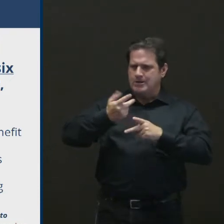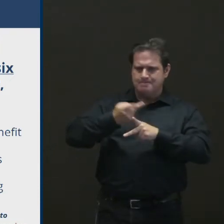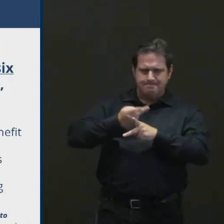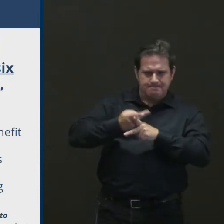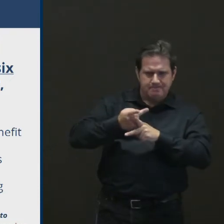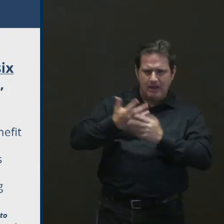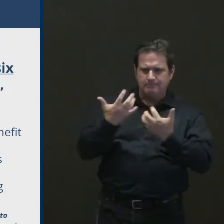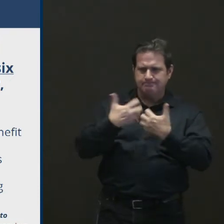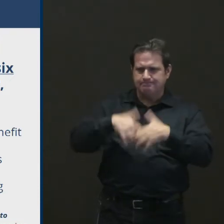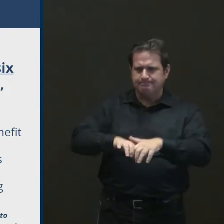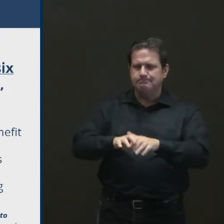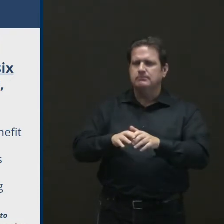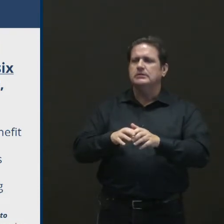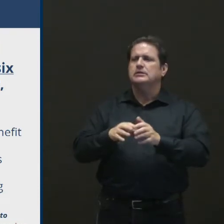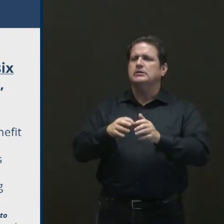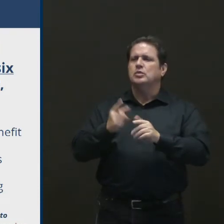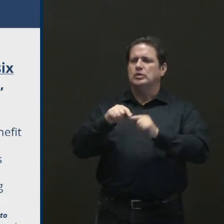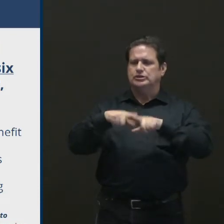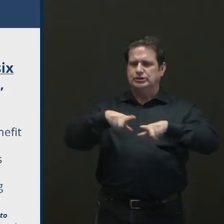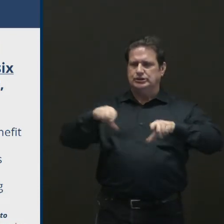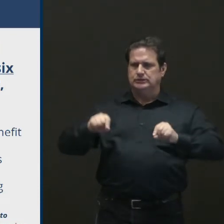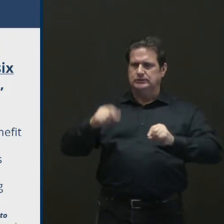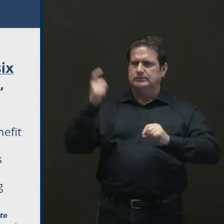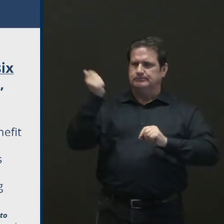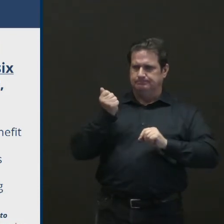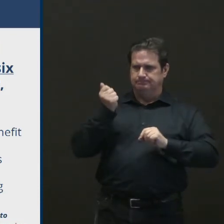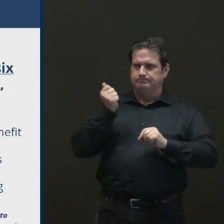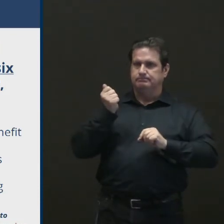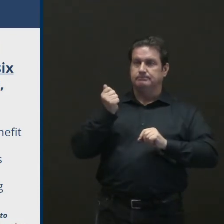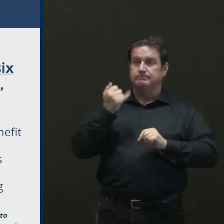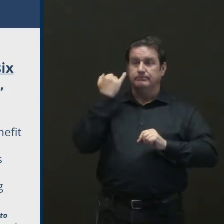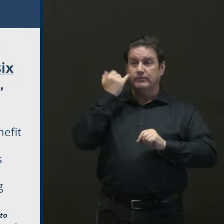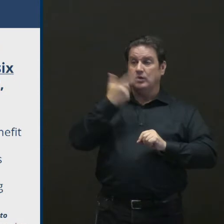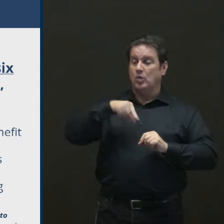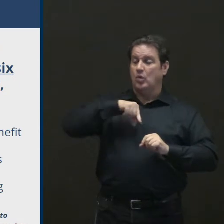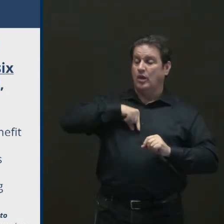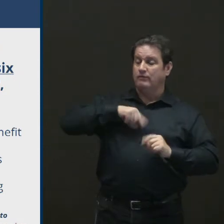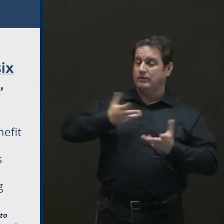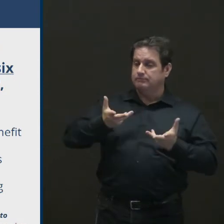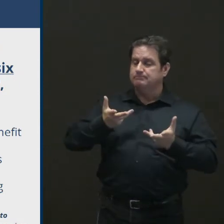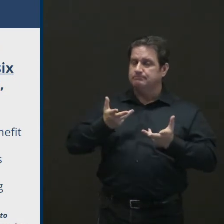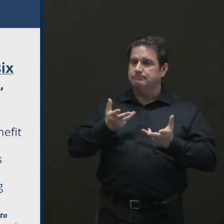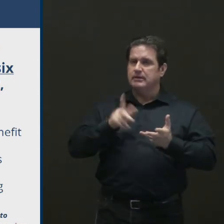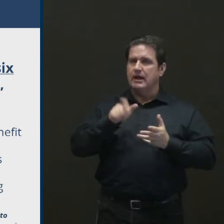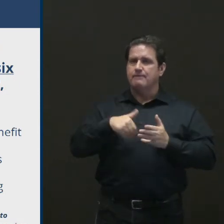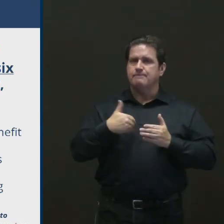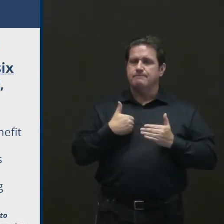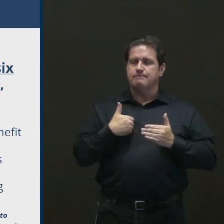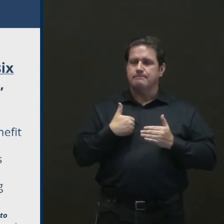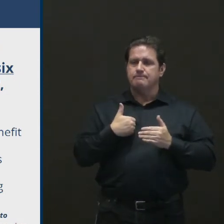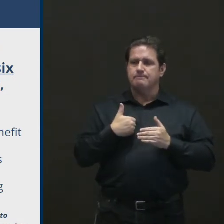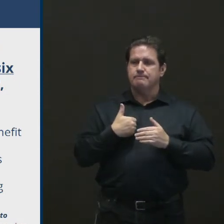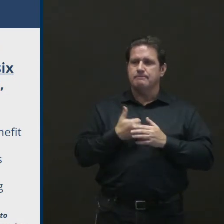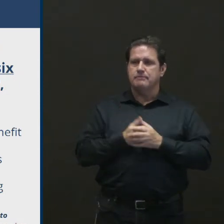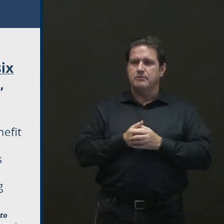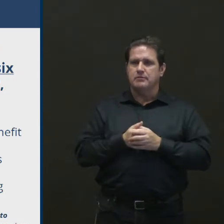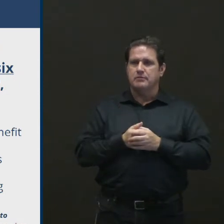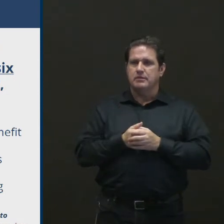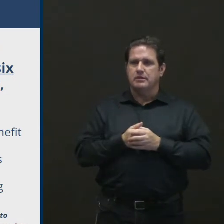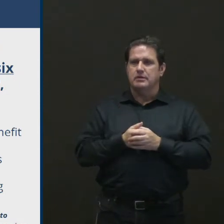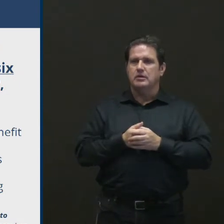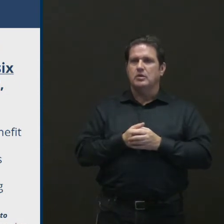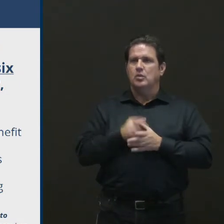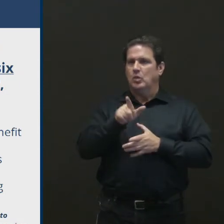they're combined in one. Individuals to qualify for this payment must have at